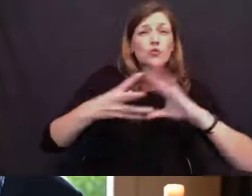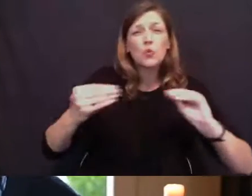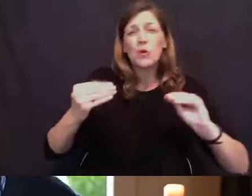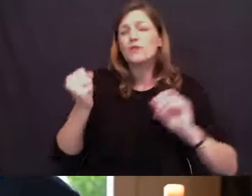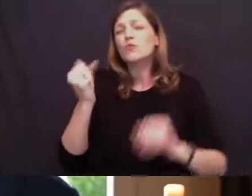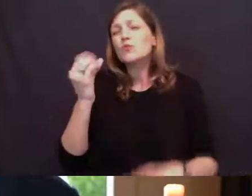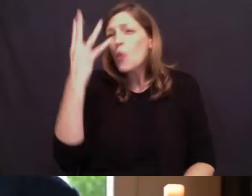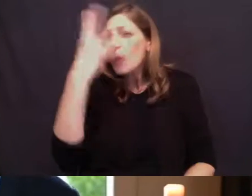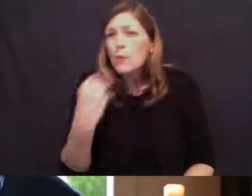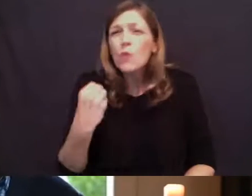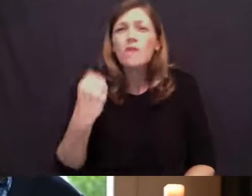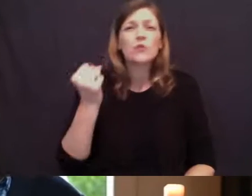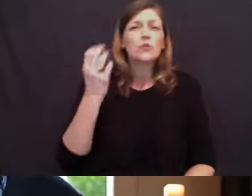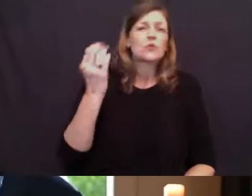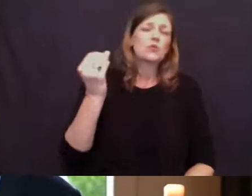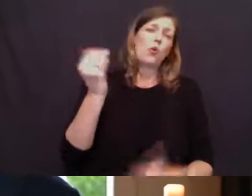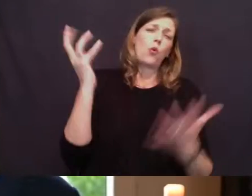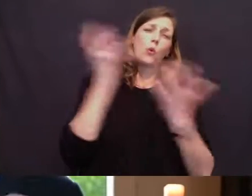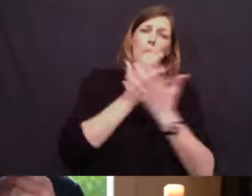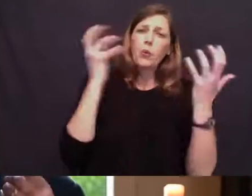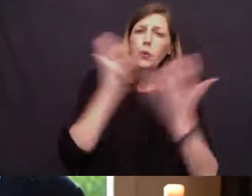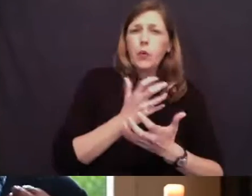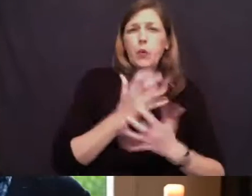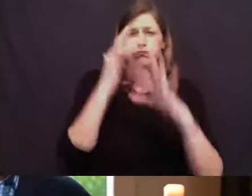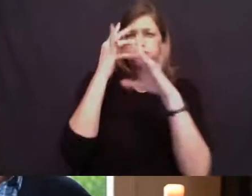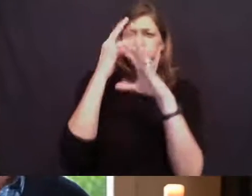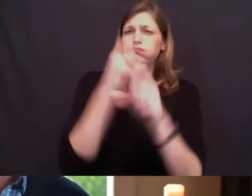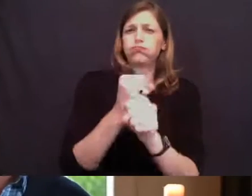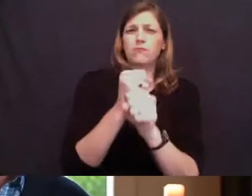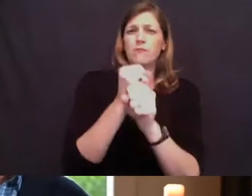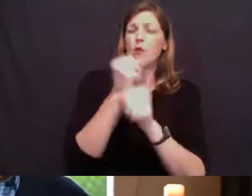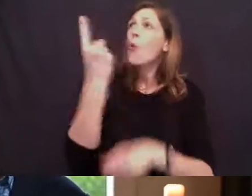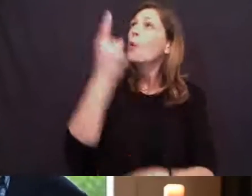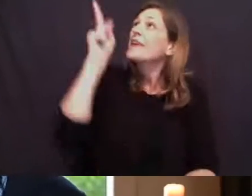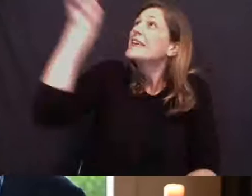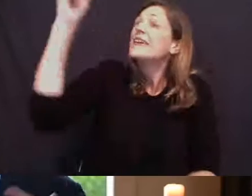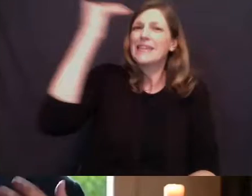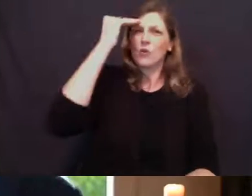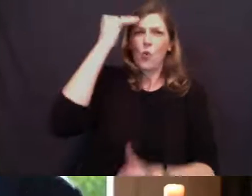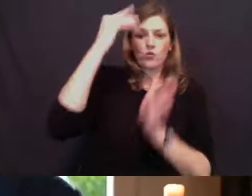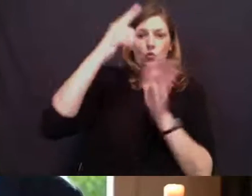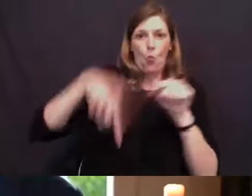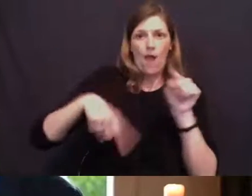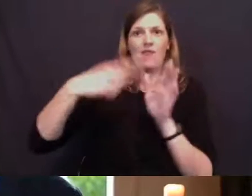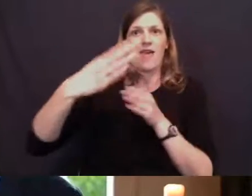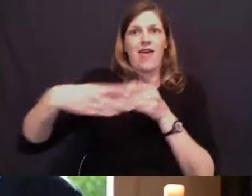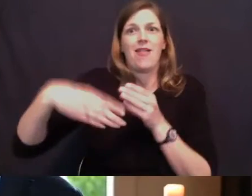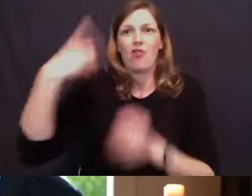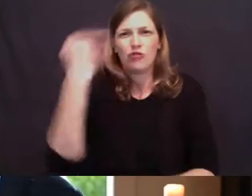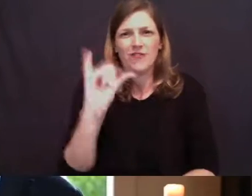beautiful. It's so sweeping. It's so compelling, but only he knows what the end looks like, and that's where we